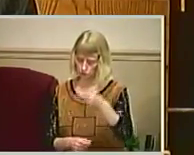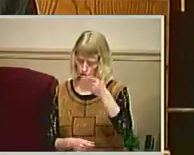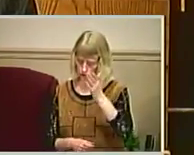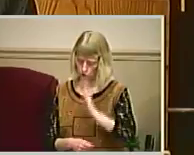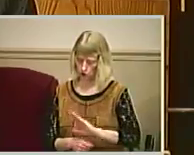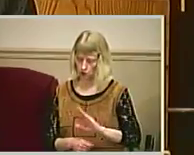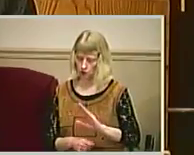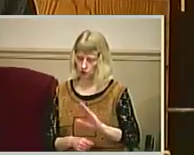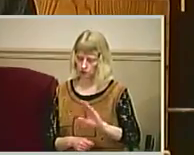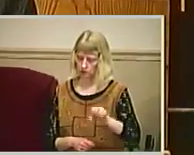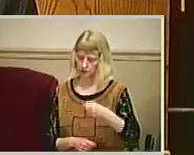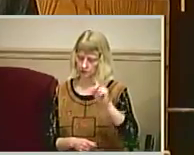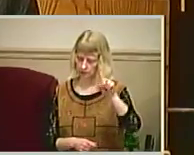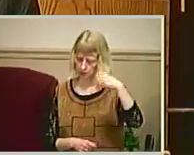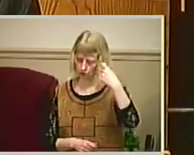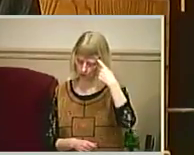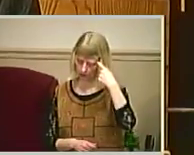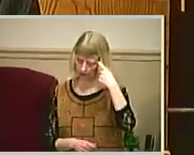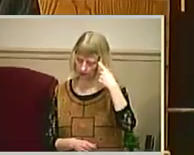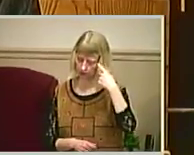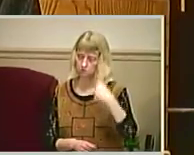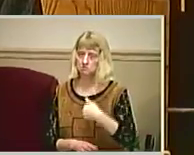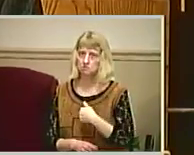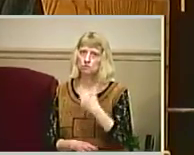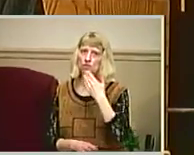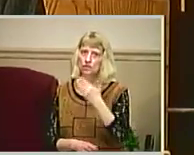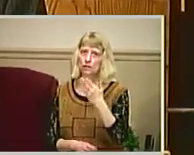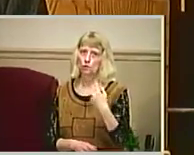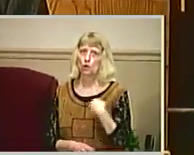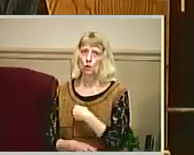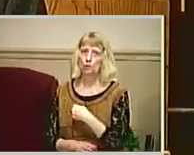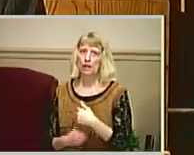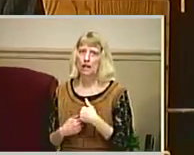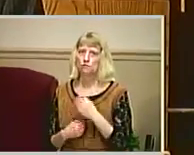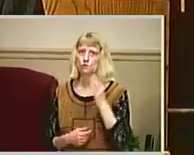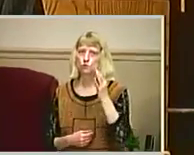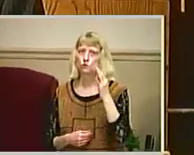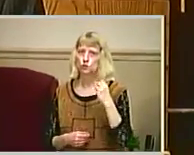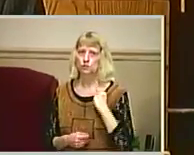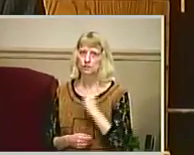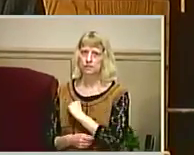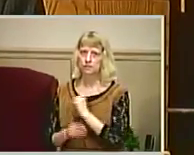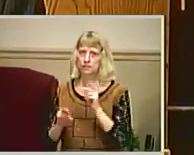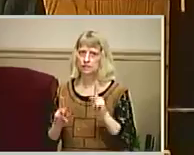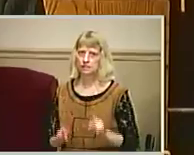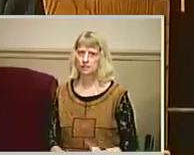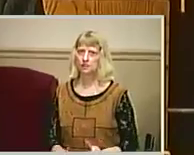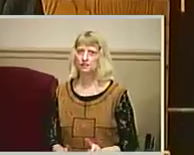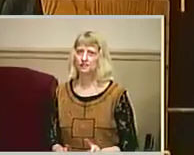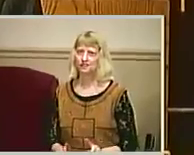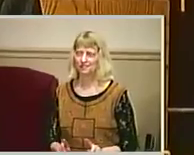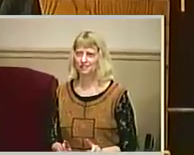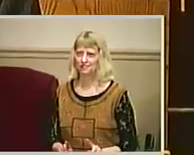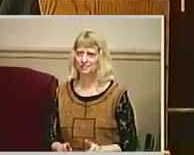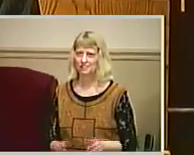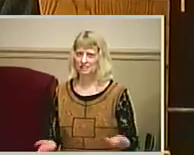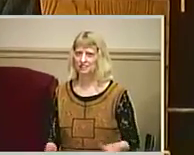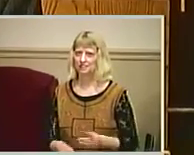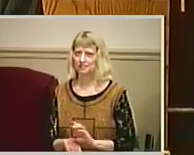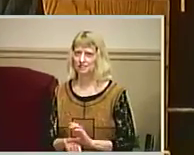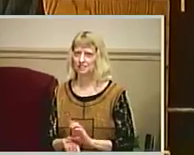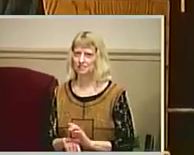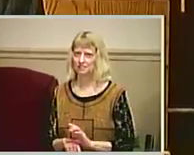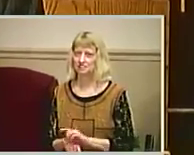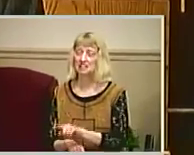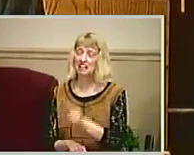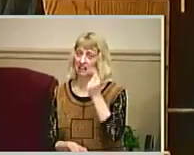of government. I'm thankful that we've got a future senator in our audience. At least he